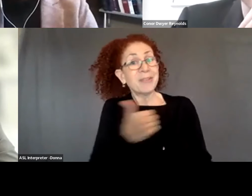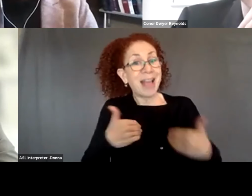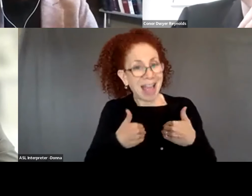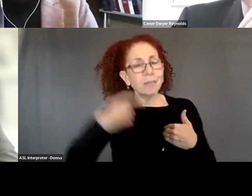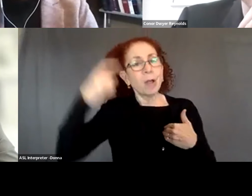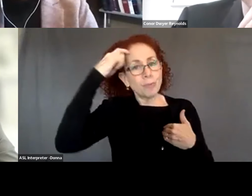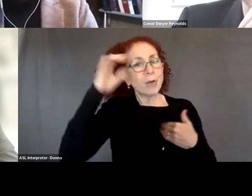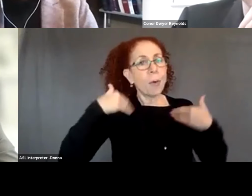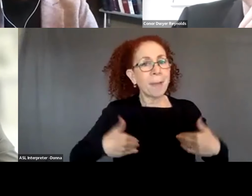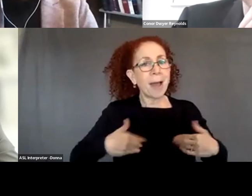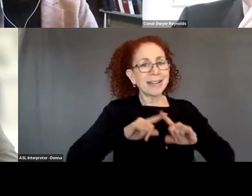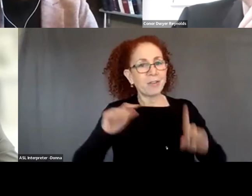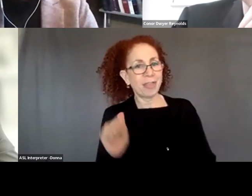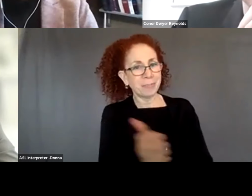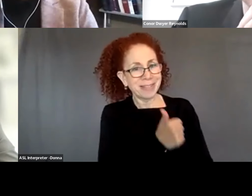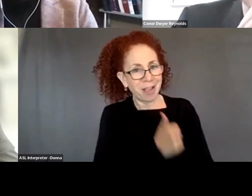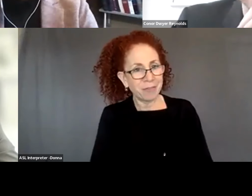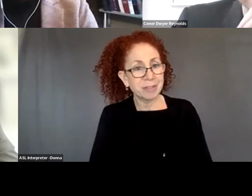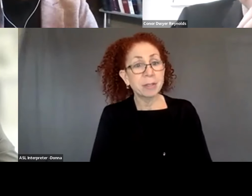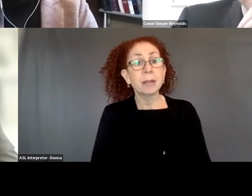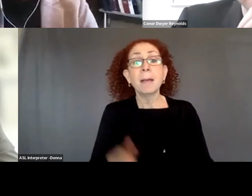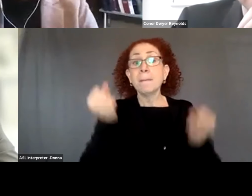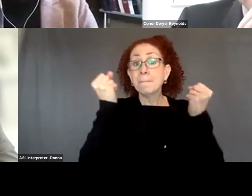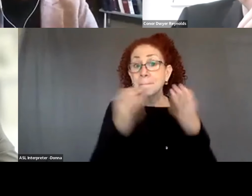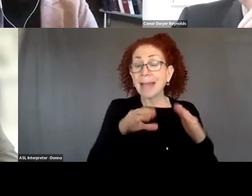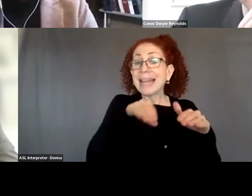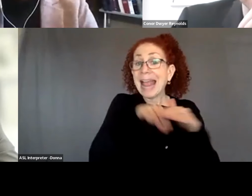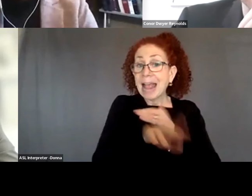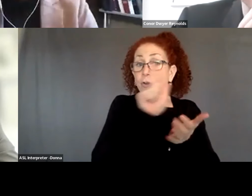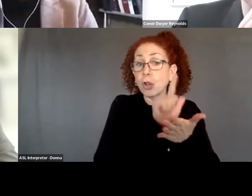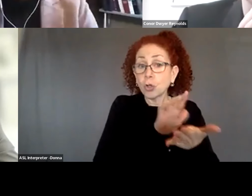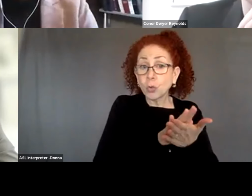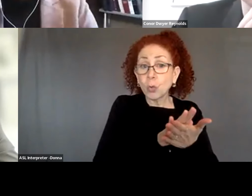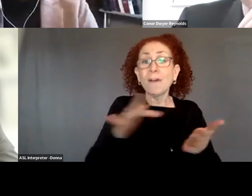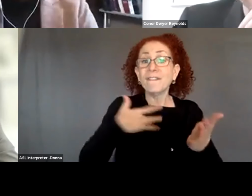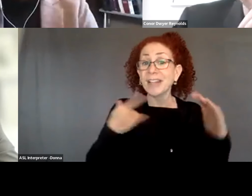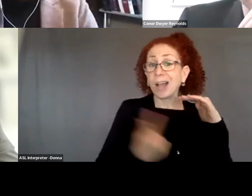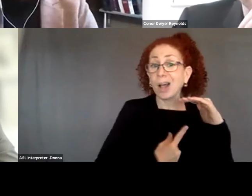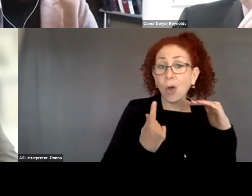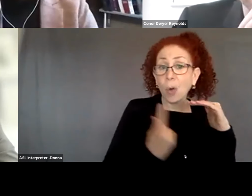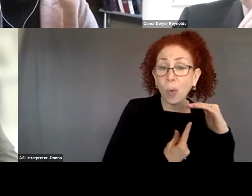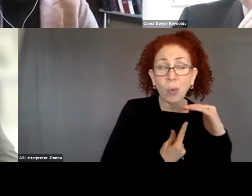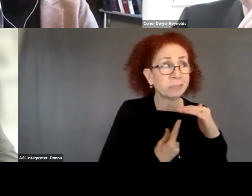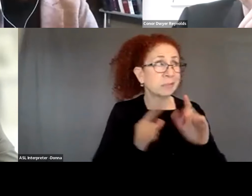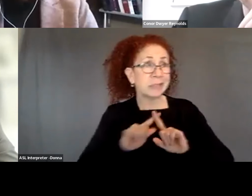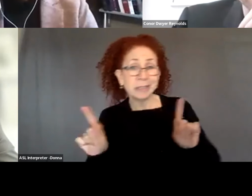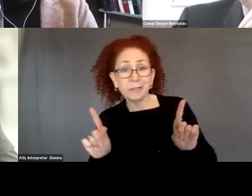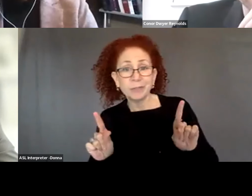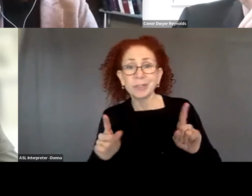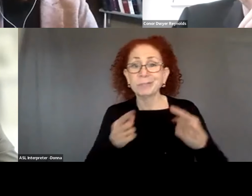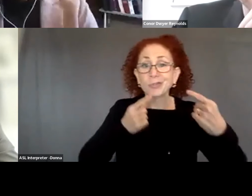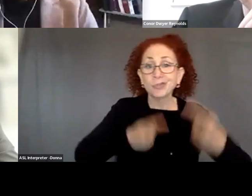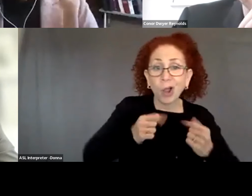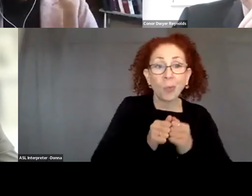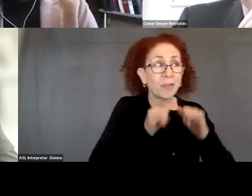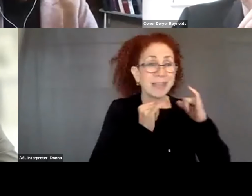difference themselves. Many of them enter law school feeling isolated and alone. Many of them are struggling with the same set